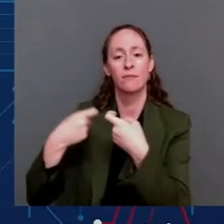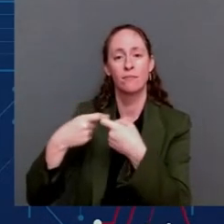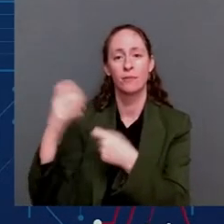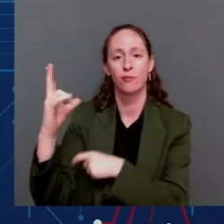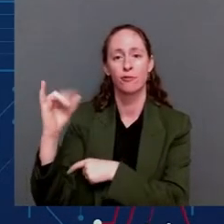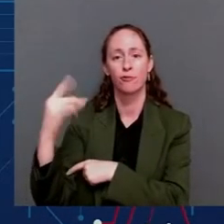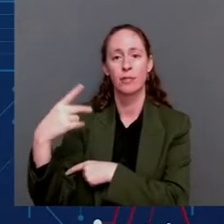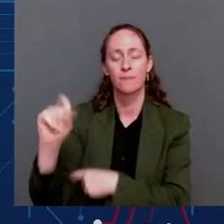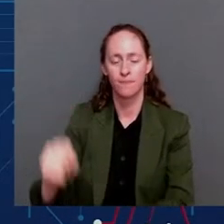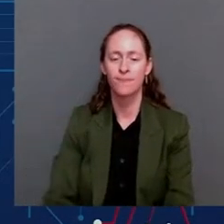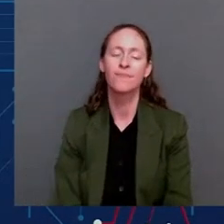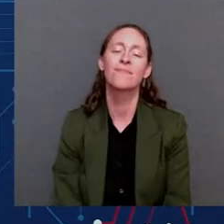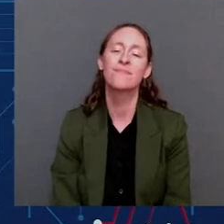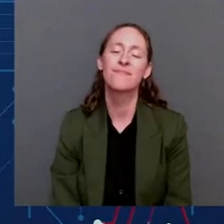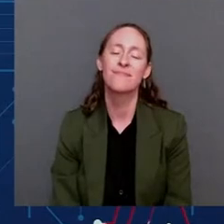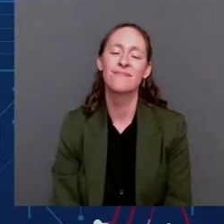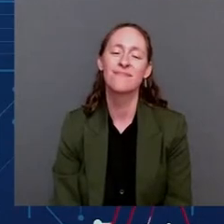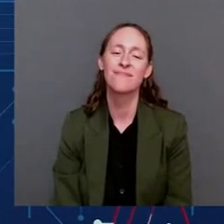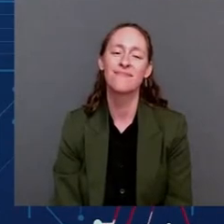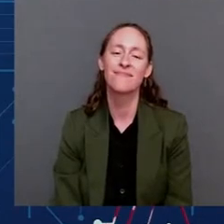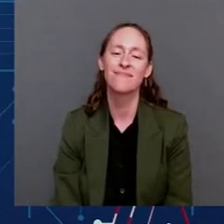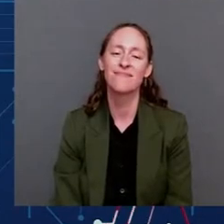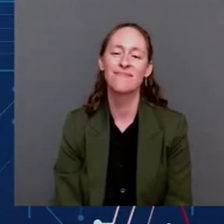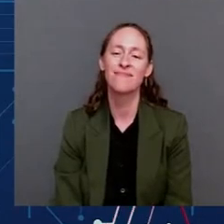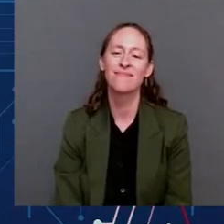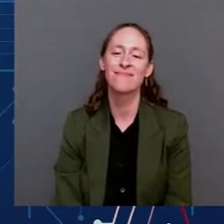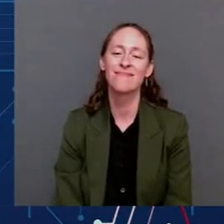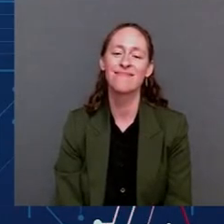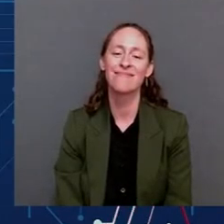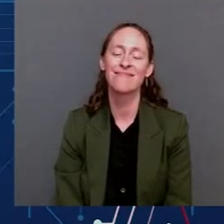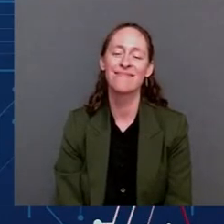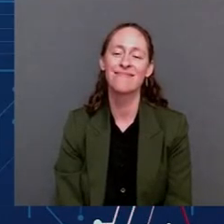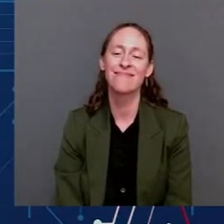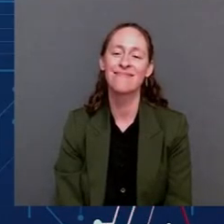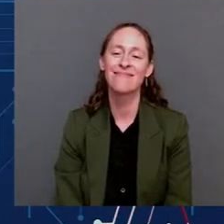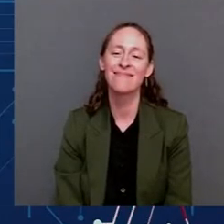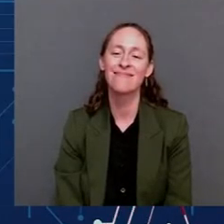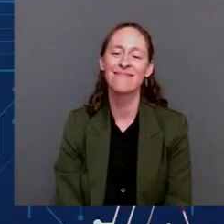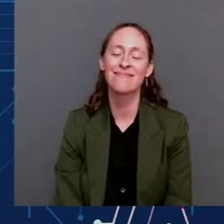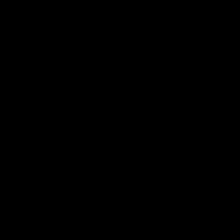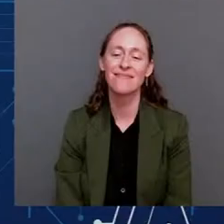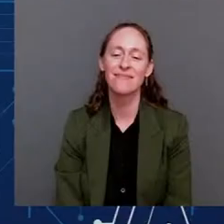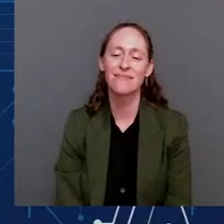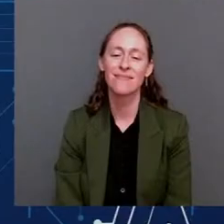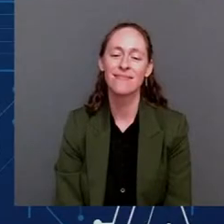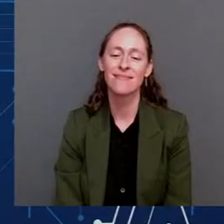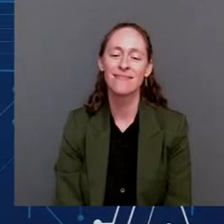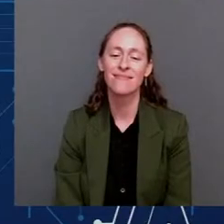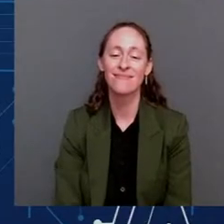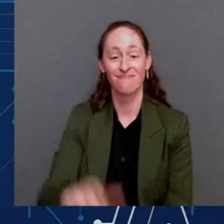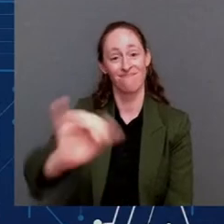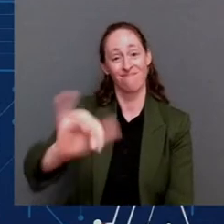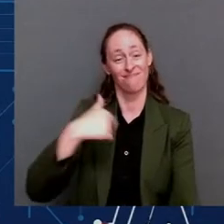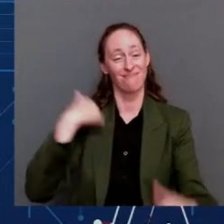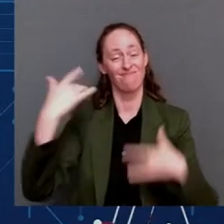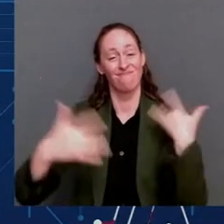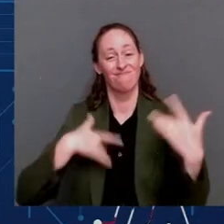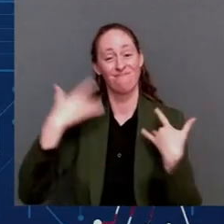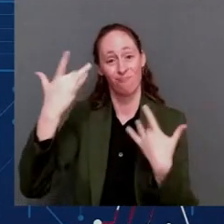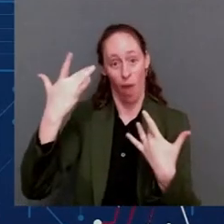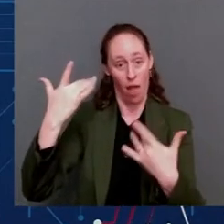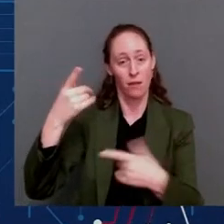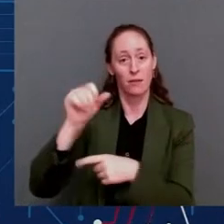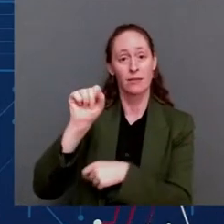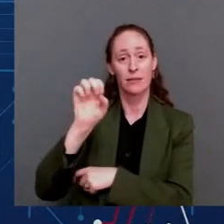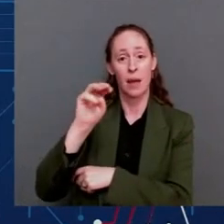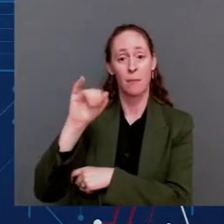I was able to get our semiconductor production tax credit into the final bill.